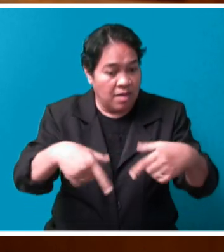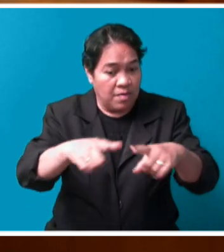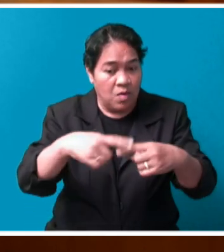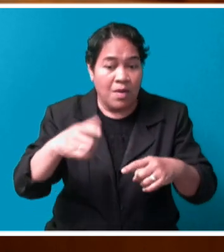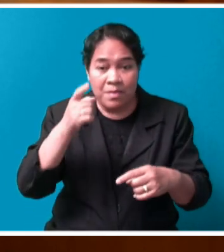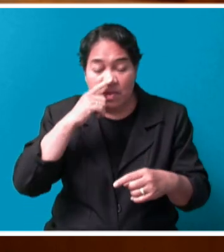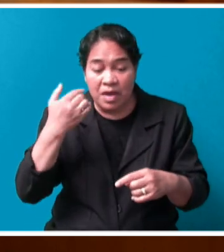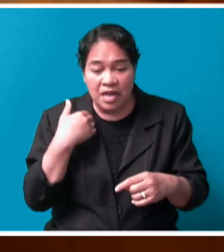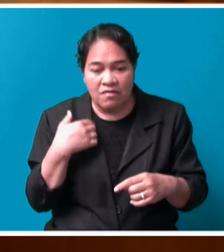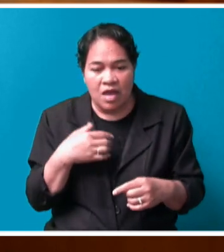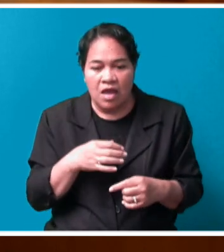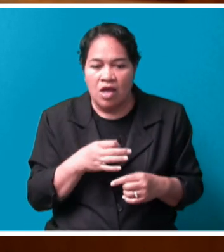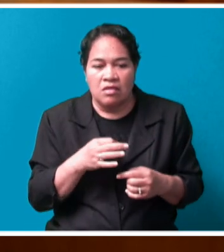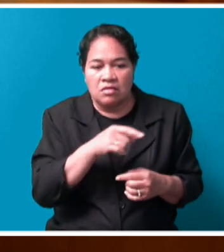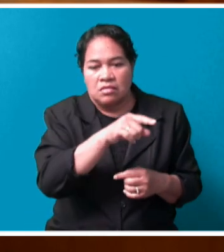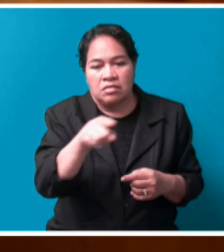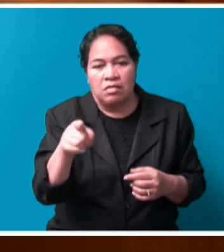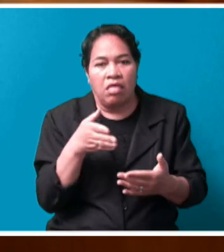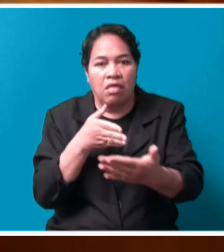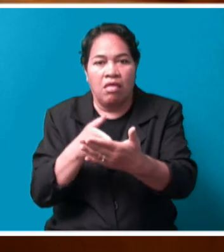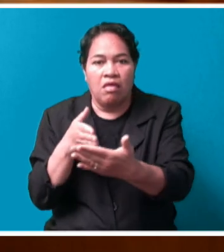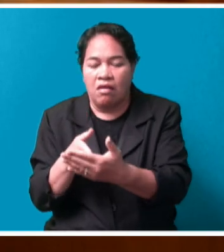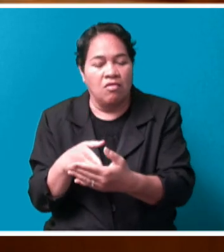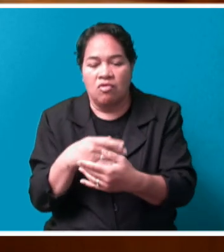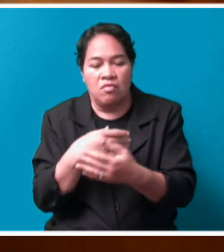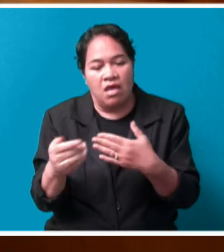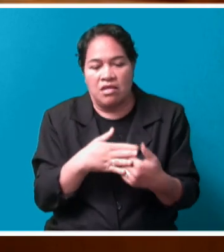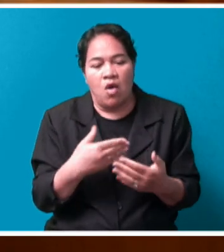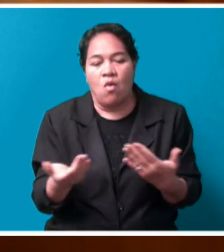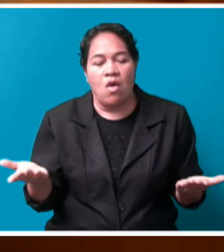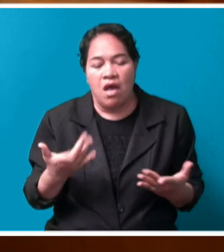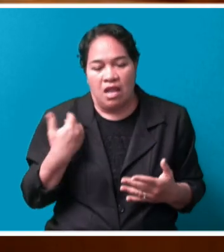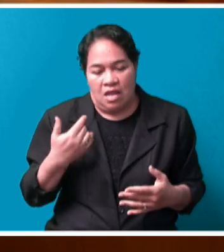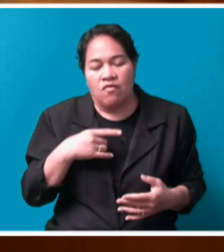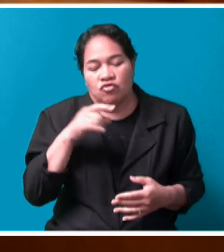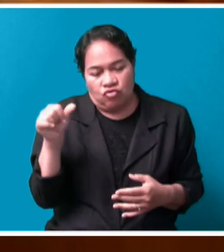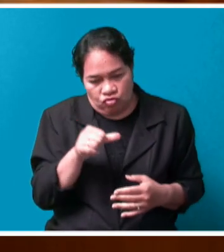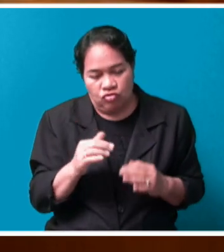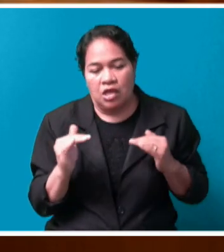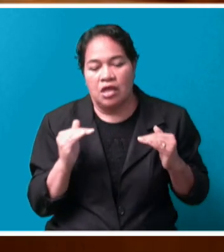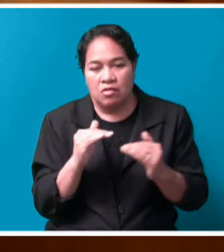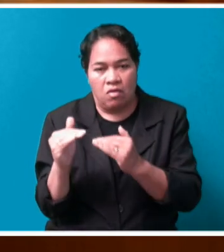does not disadvantage communities in accessing government investment.